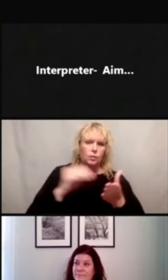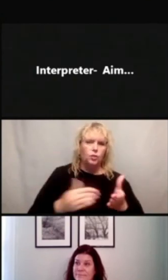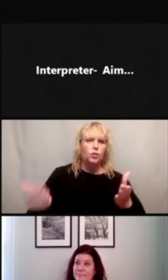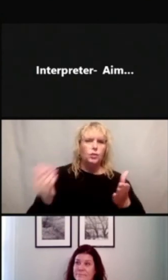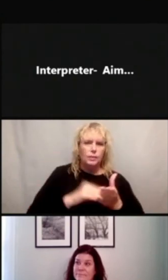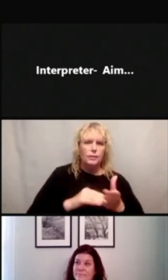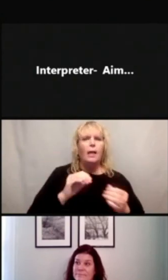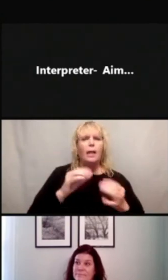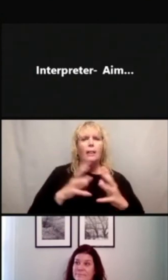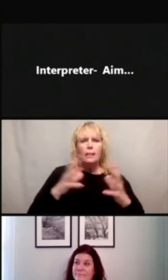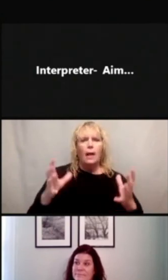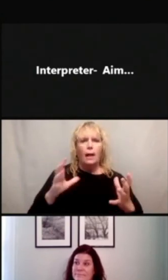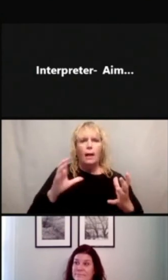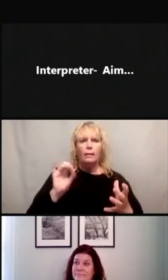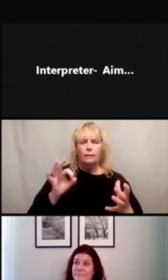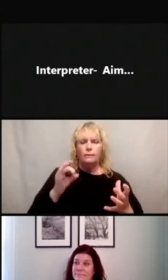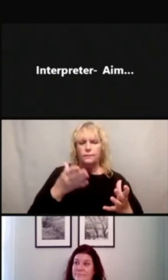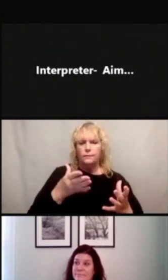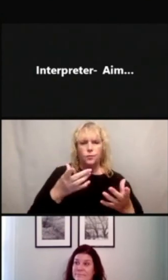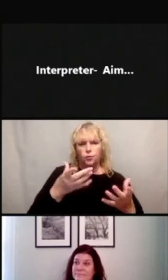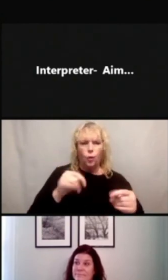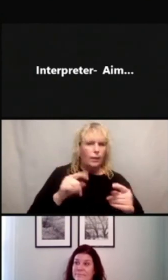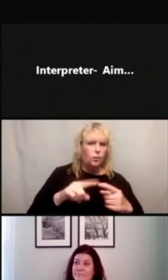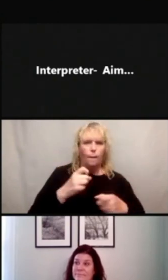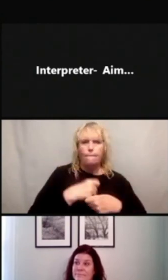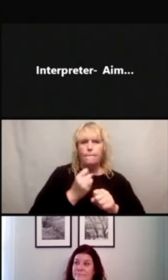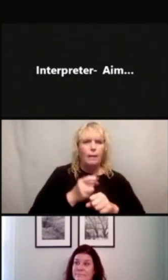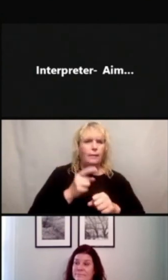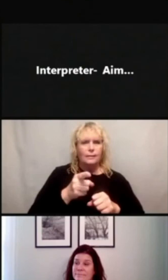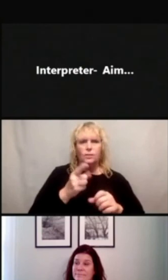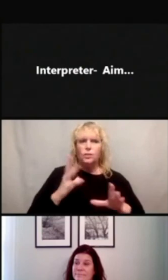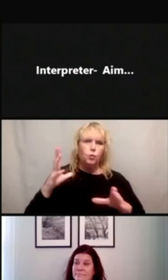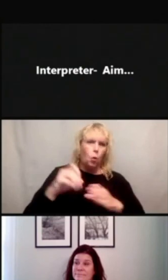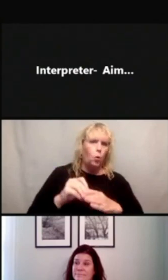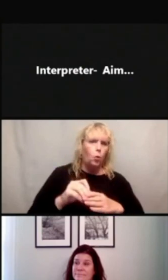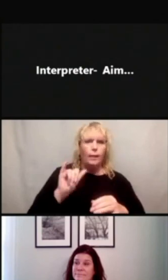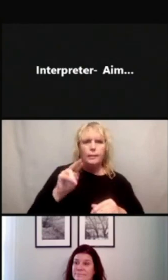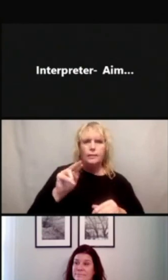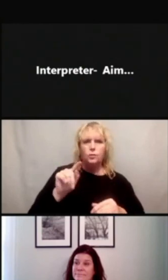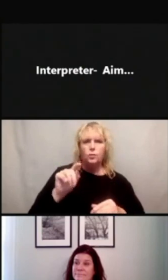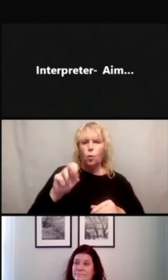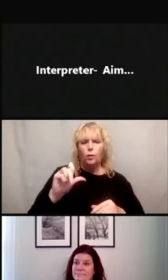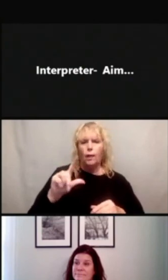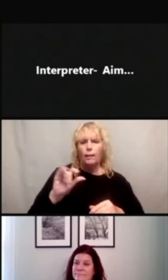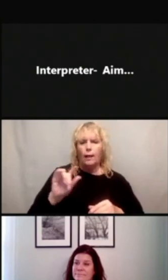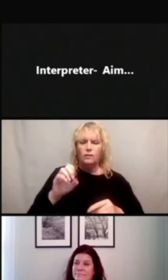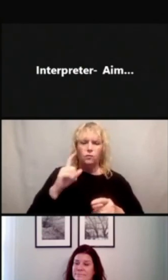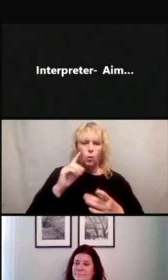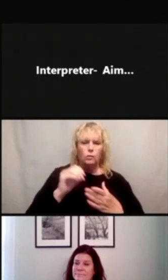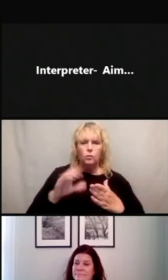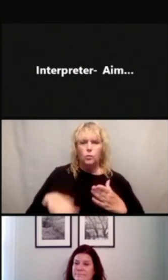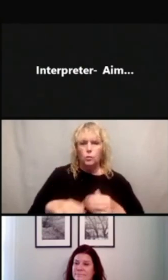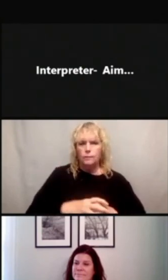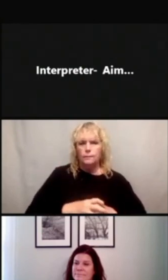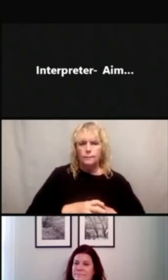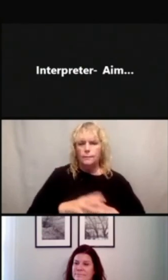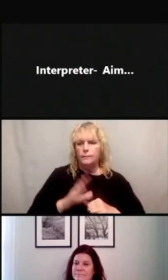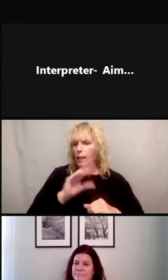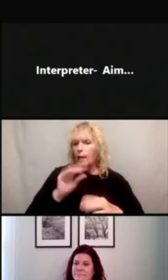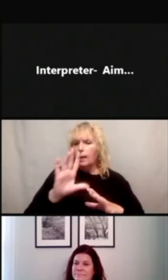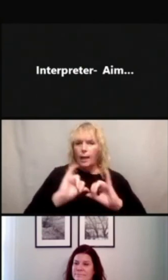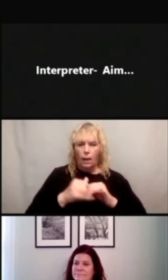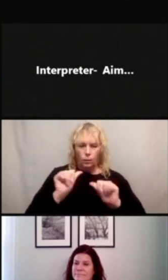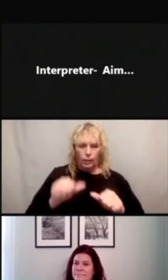sure that these concepts are internalized with the students. The next question, how can we get a copy of the